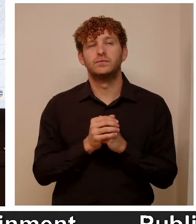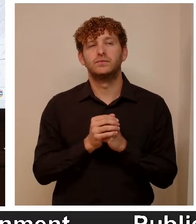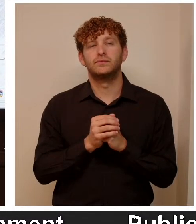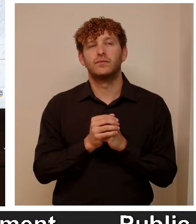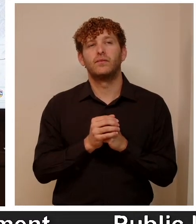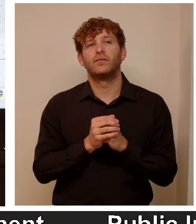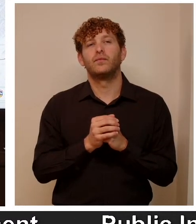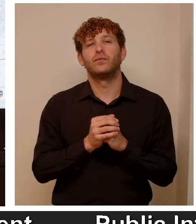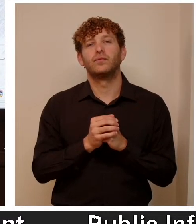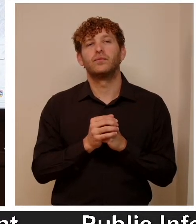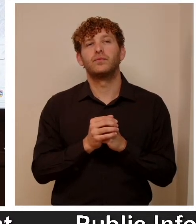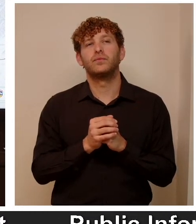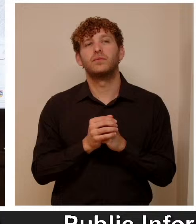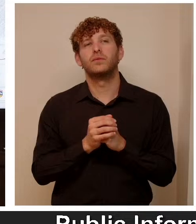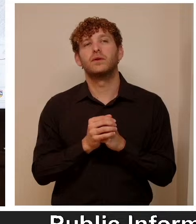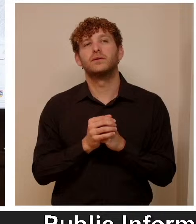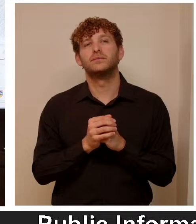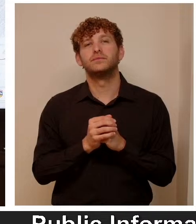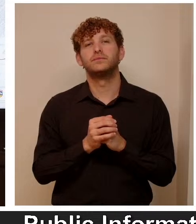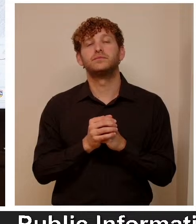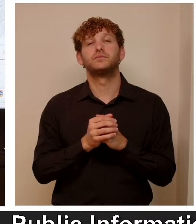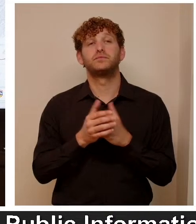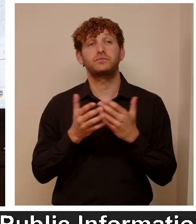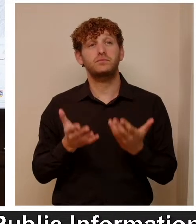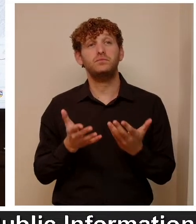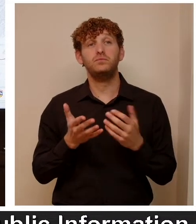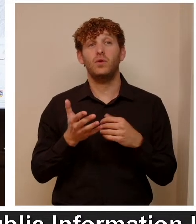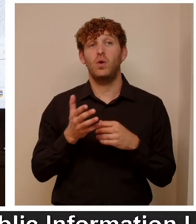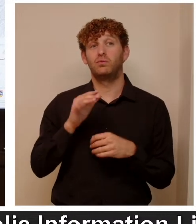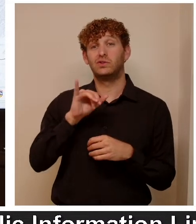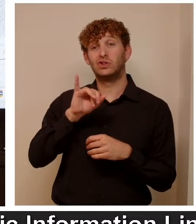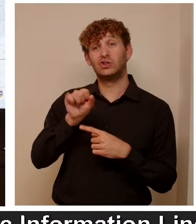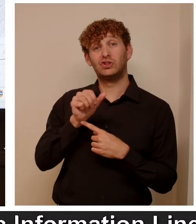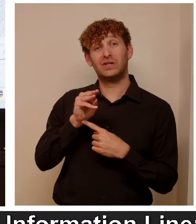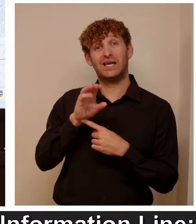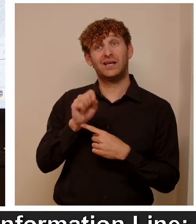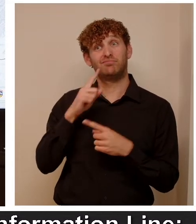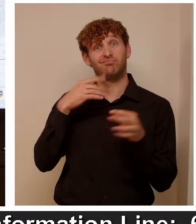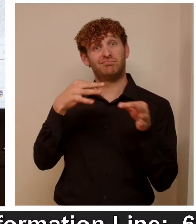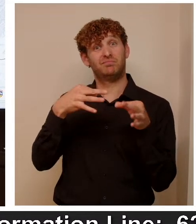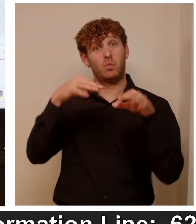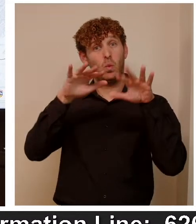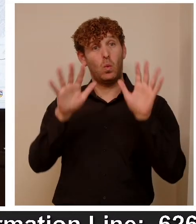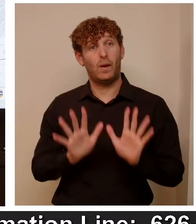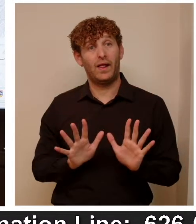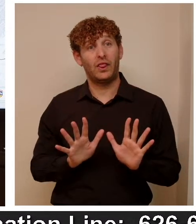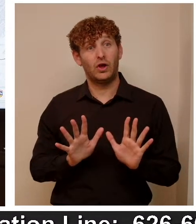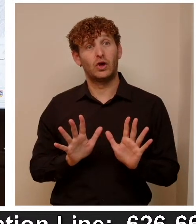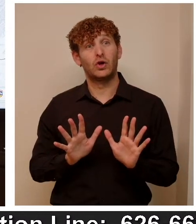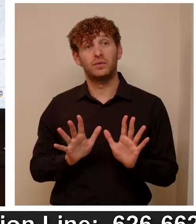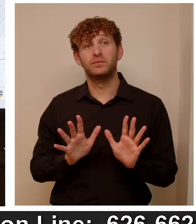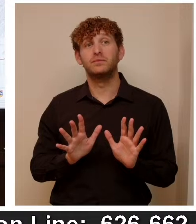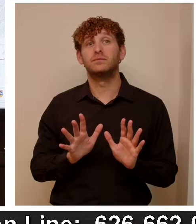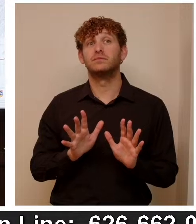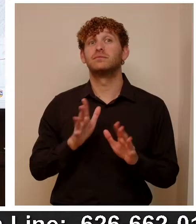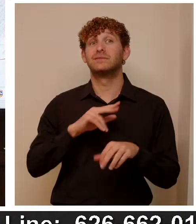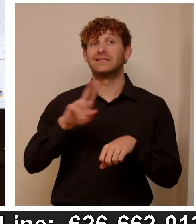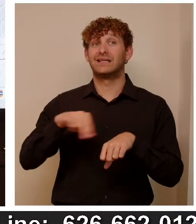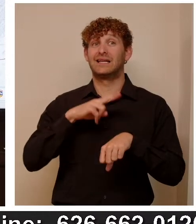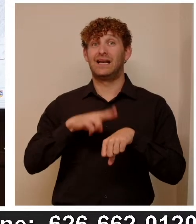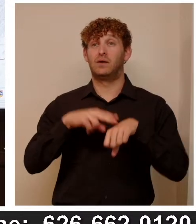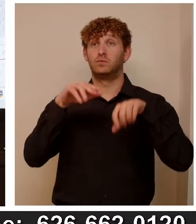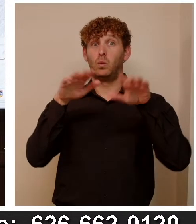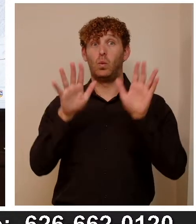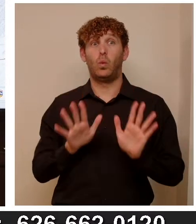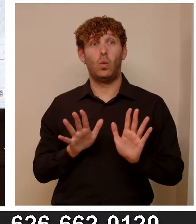The conditions that James was describing that are coming ahead, the one thing he didn't mention is that the National Weather Service at Oxnard